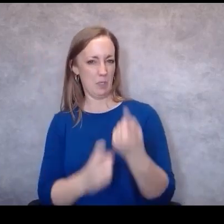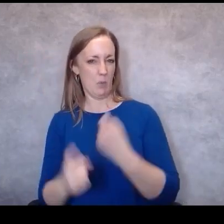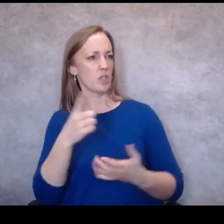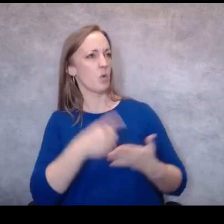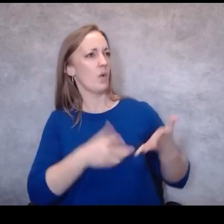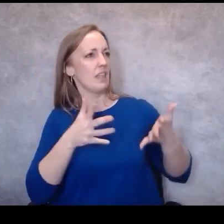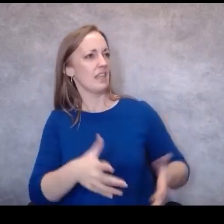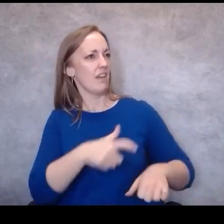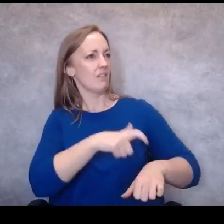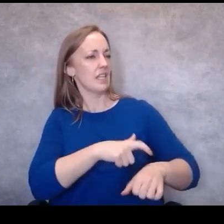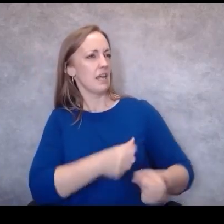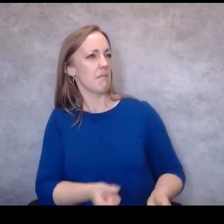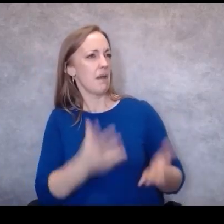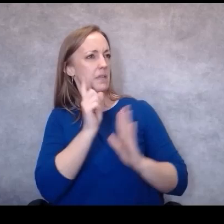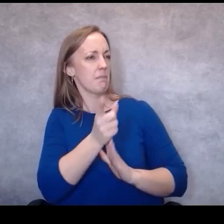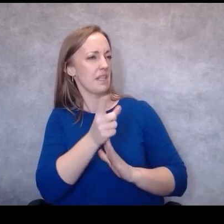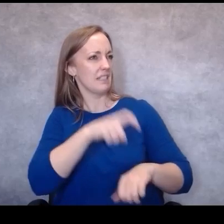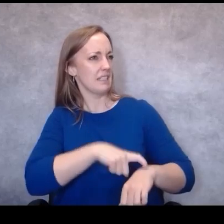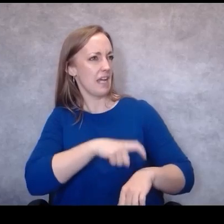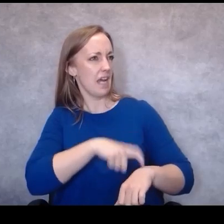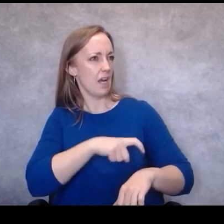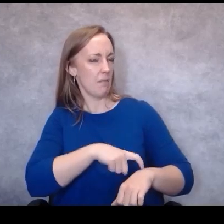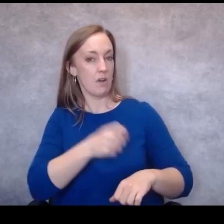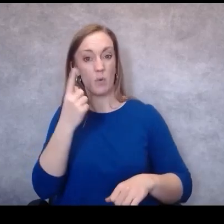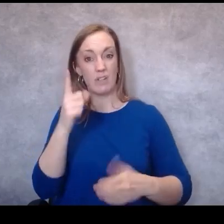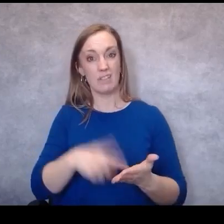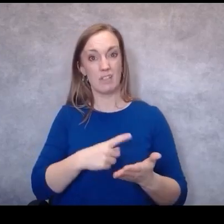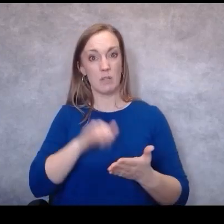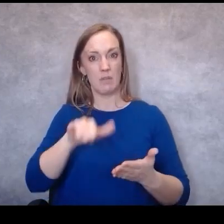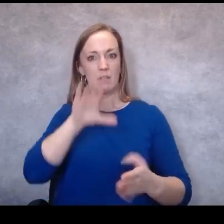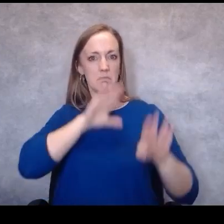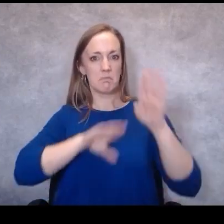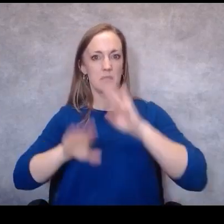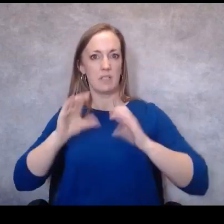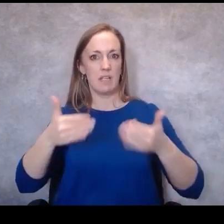that may make classroom management even more challenging.